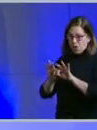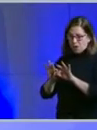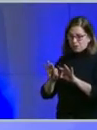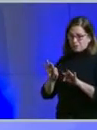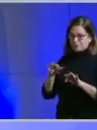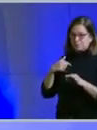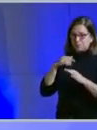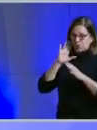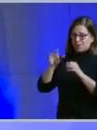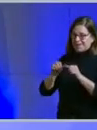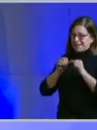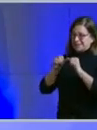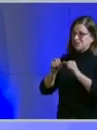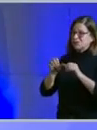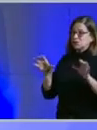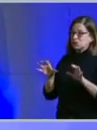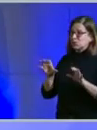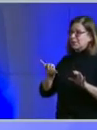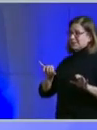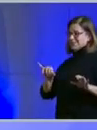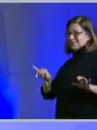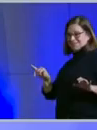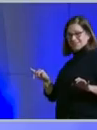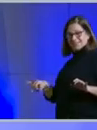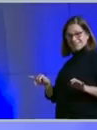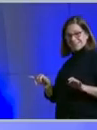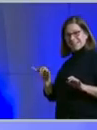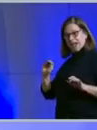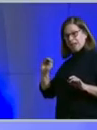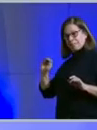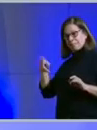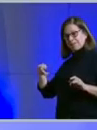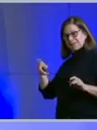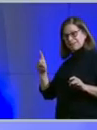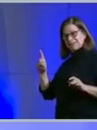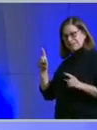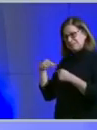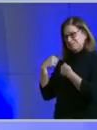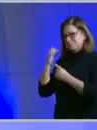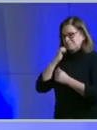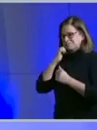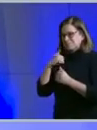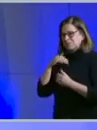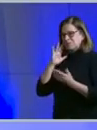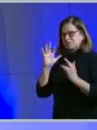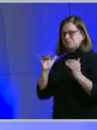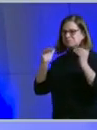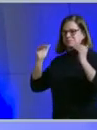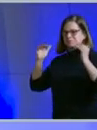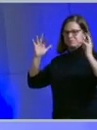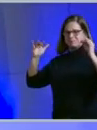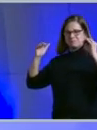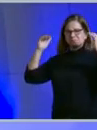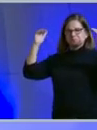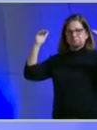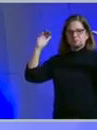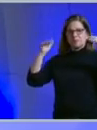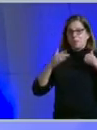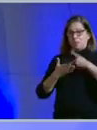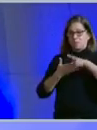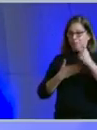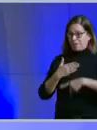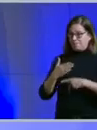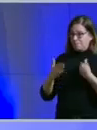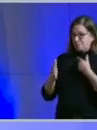to do the things that we do at MPD every single day. We're going to continue with all of the programs that we're involved in, our